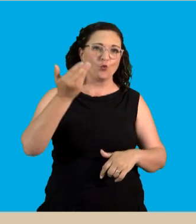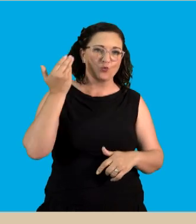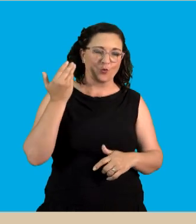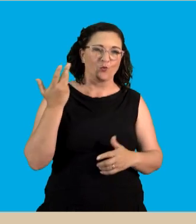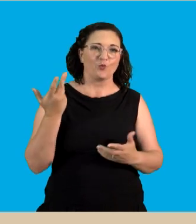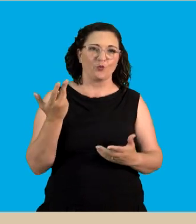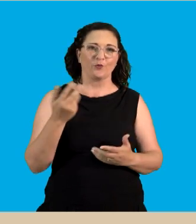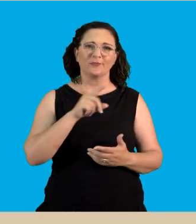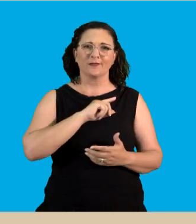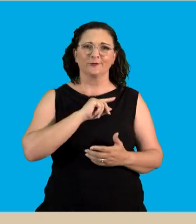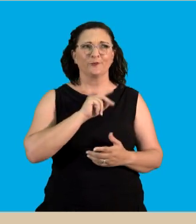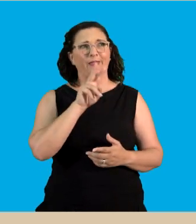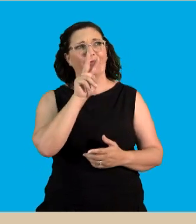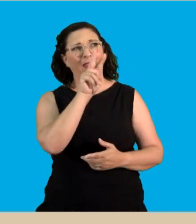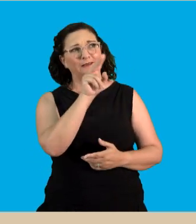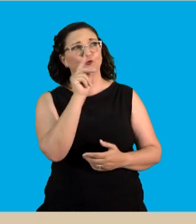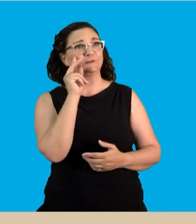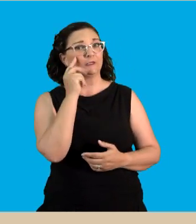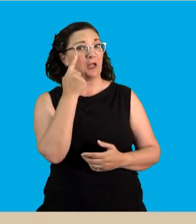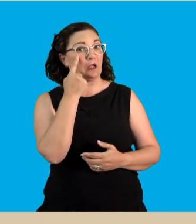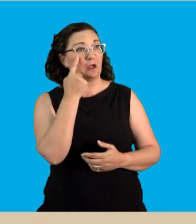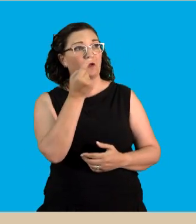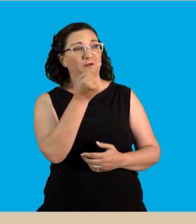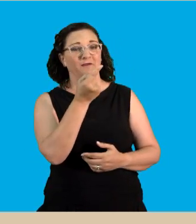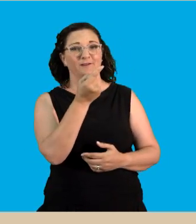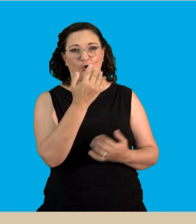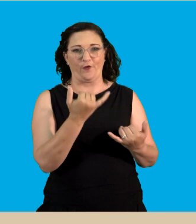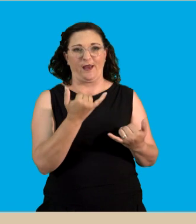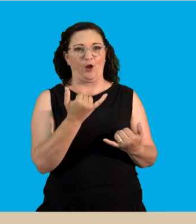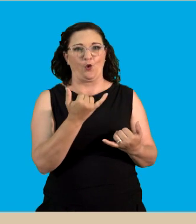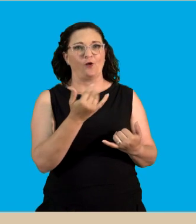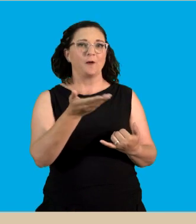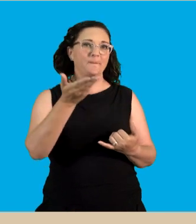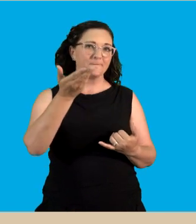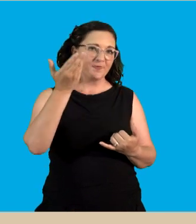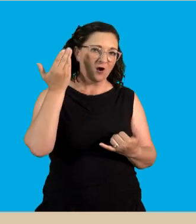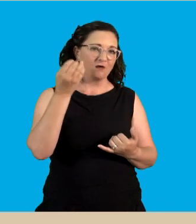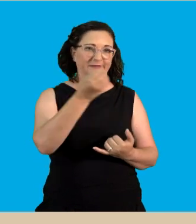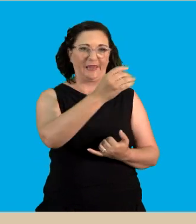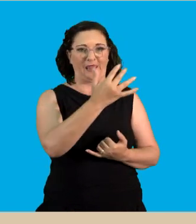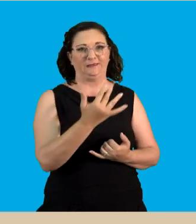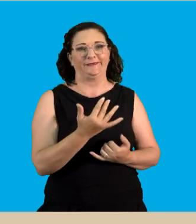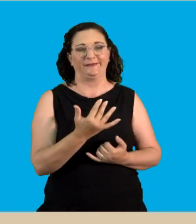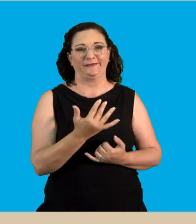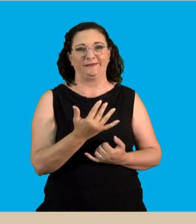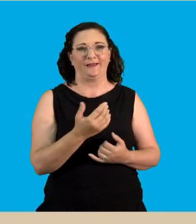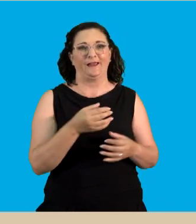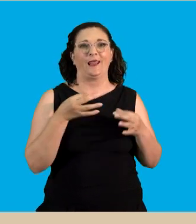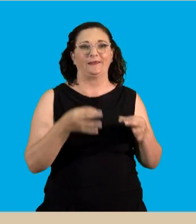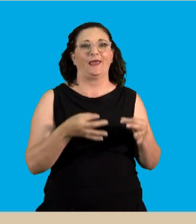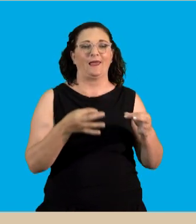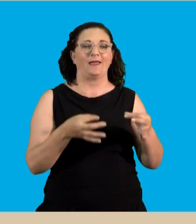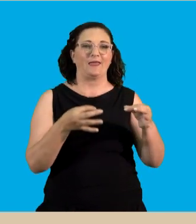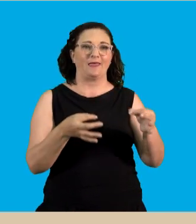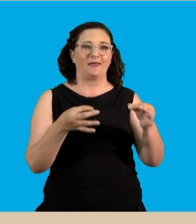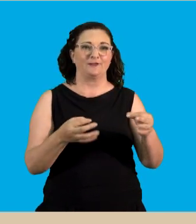is why the sentence, when it says the present light we see from the sun is the light from the past, because